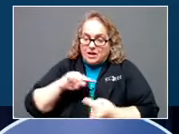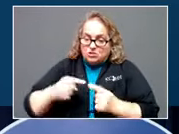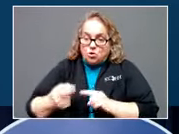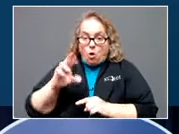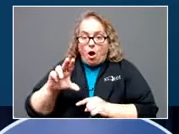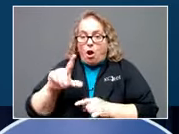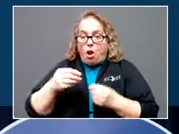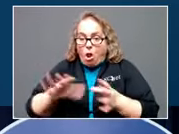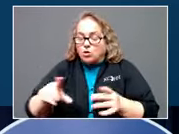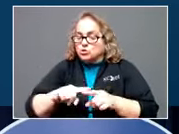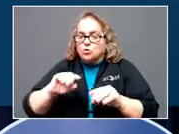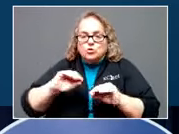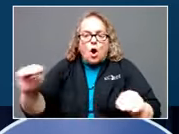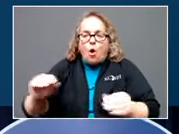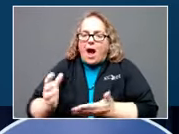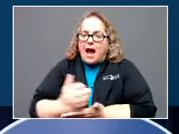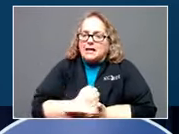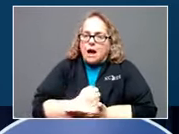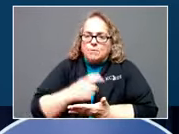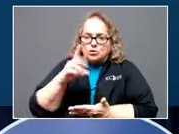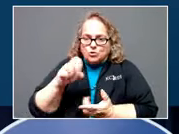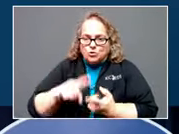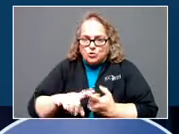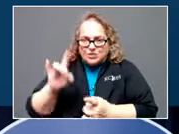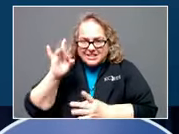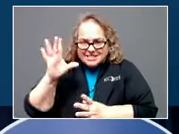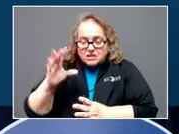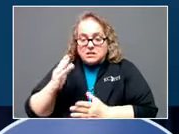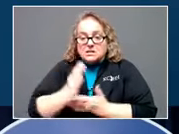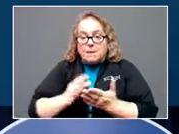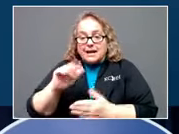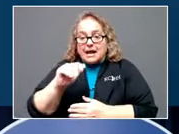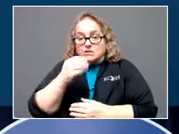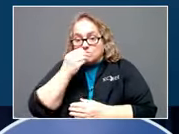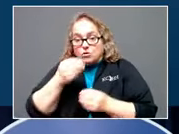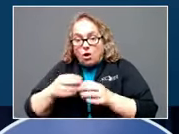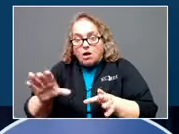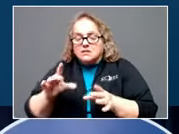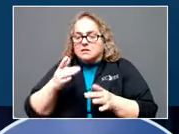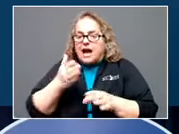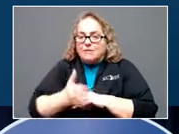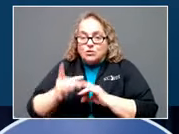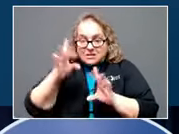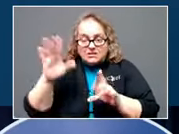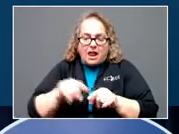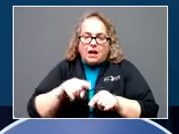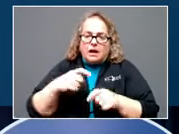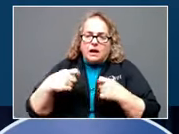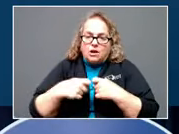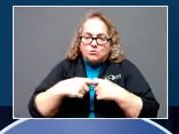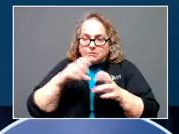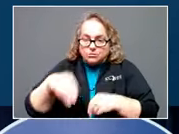to the disaster. In some cases, food loss after a disaster like flooding or power outages. So we would encourage